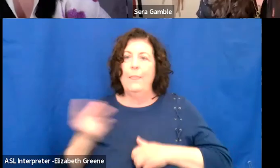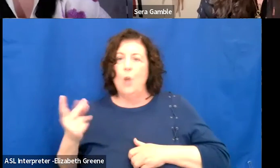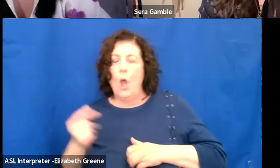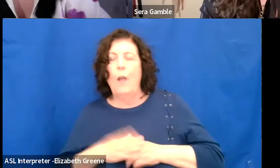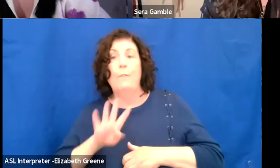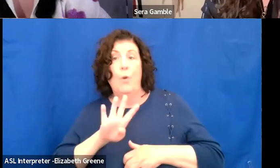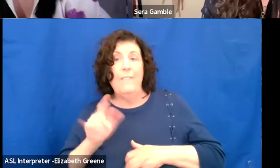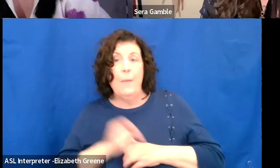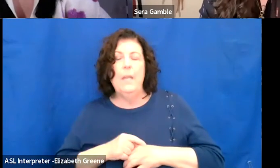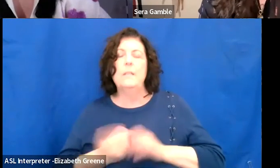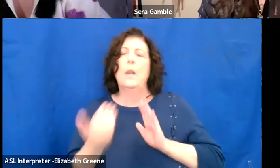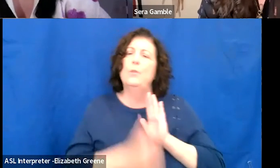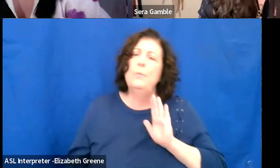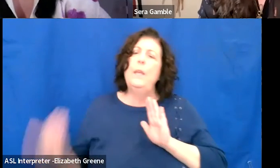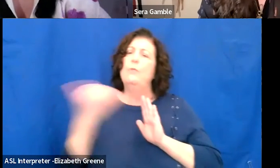and got it to time. And